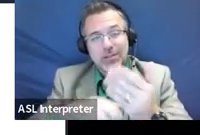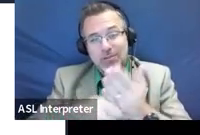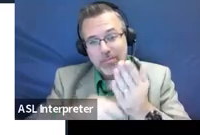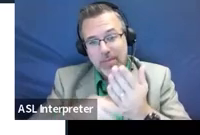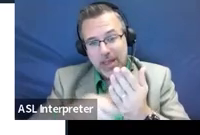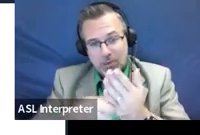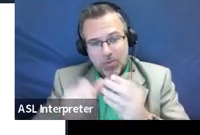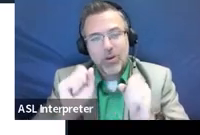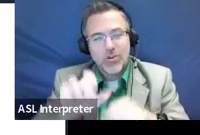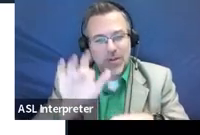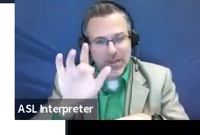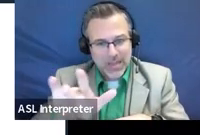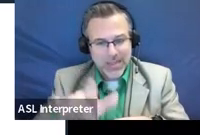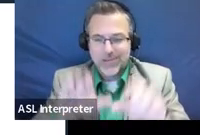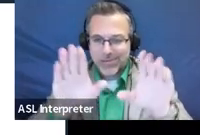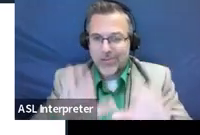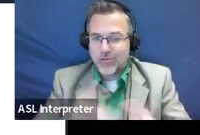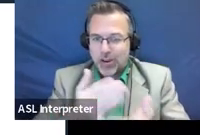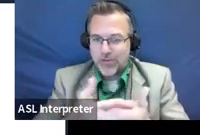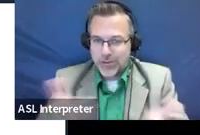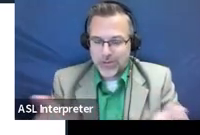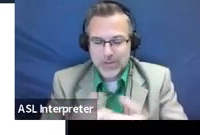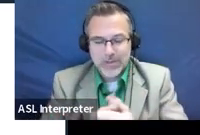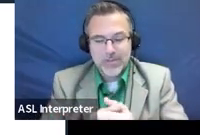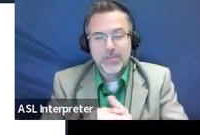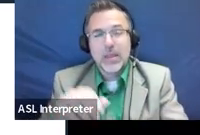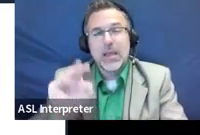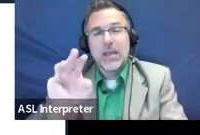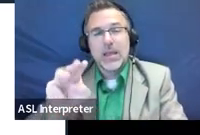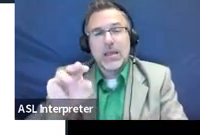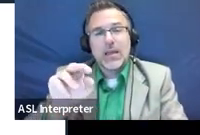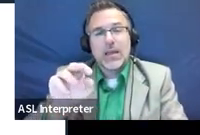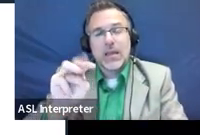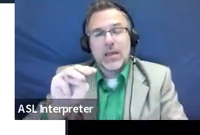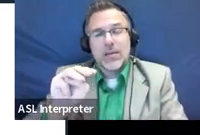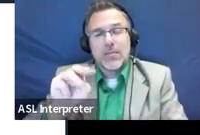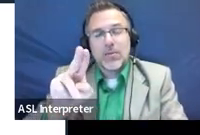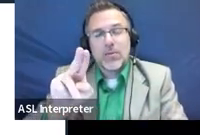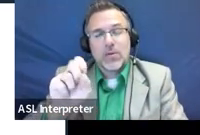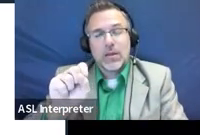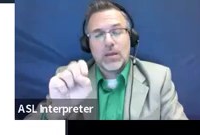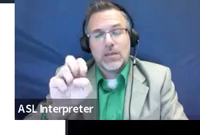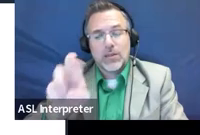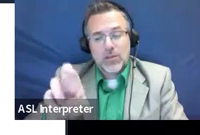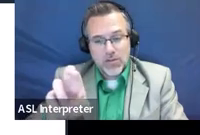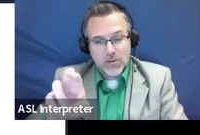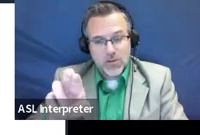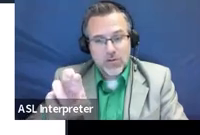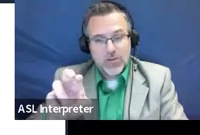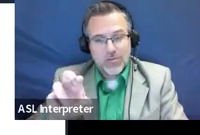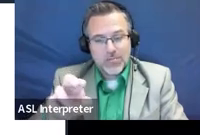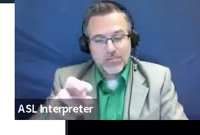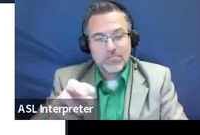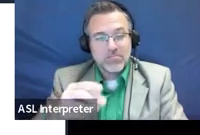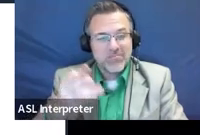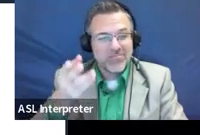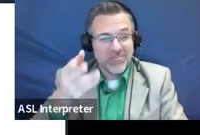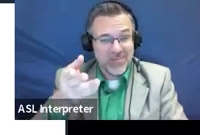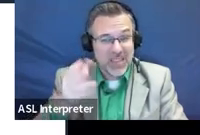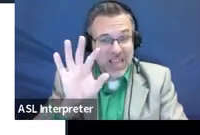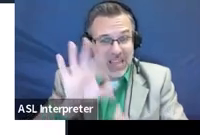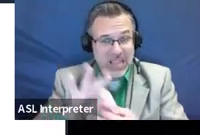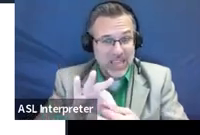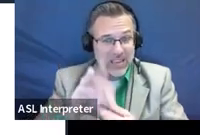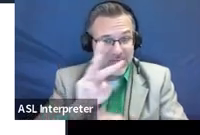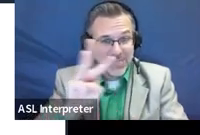It is a great resource. Maine Unified Special Ed Regulations, or MUSER, as I kept talking about during this